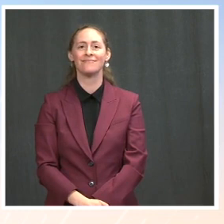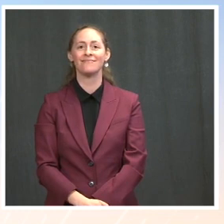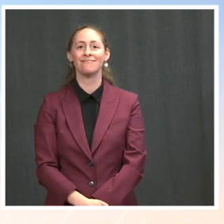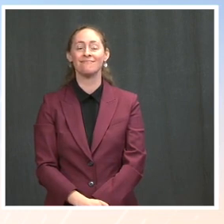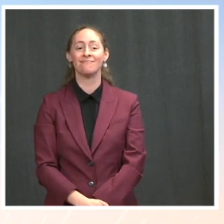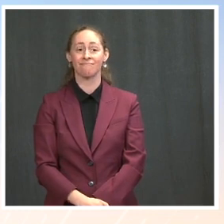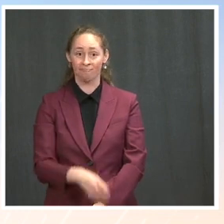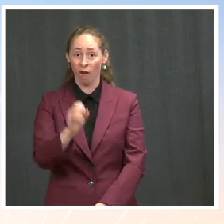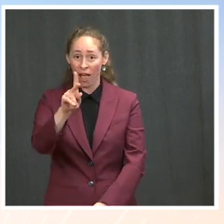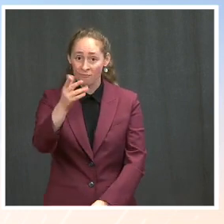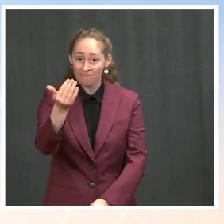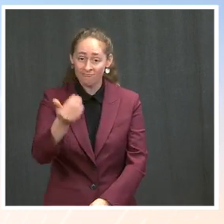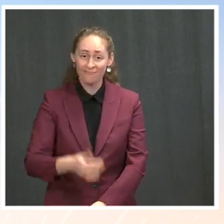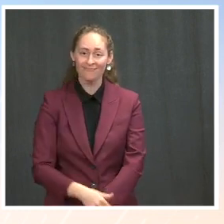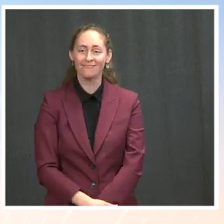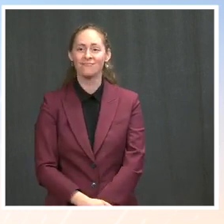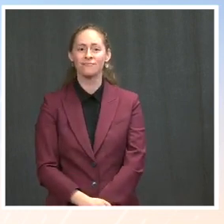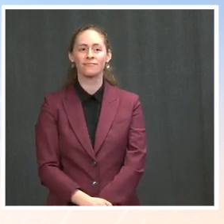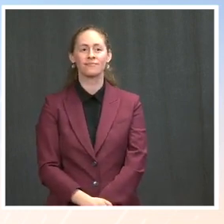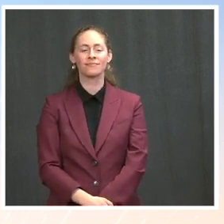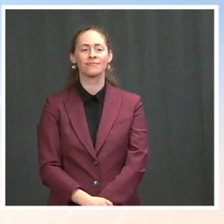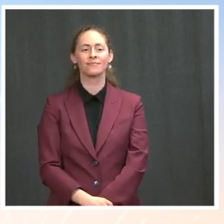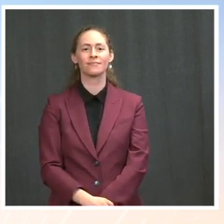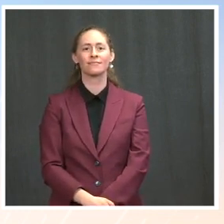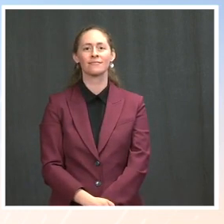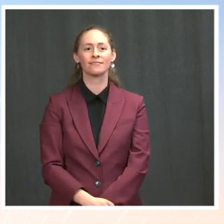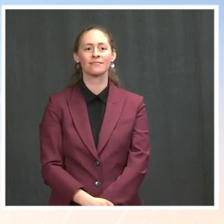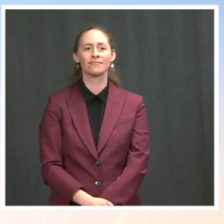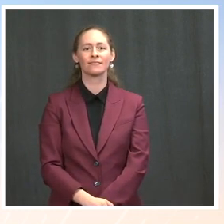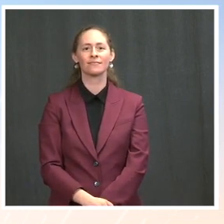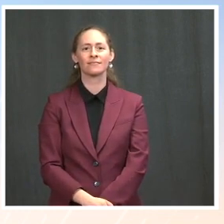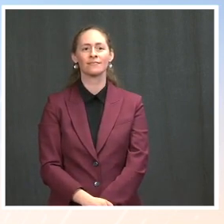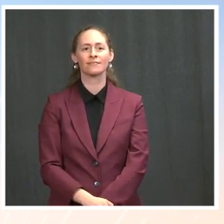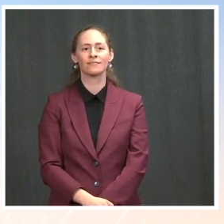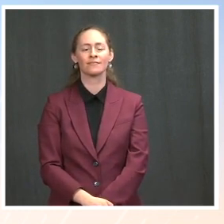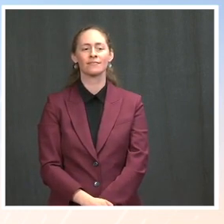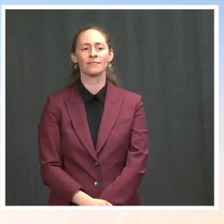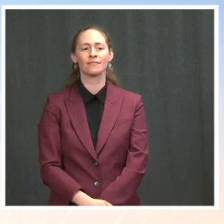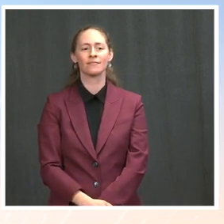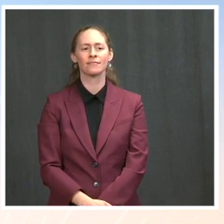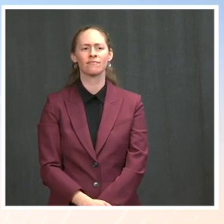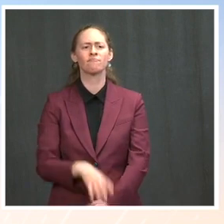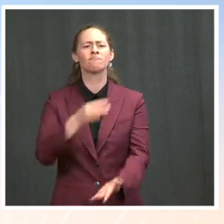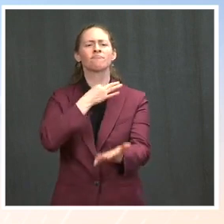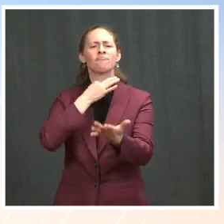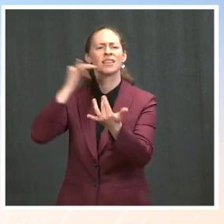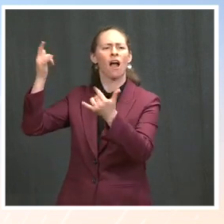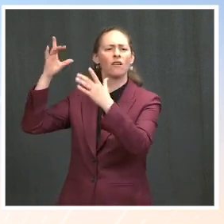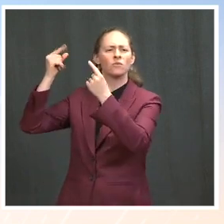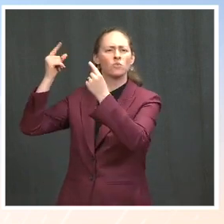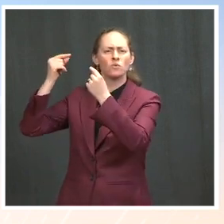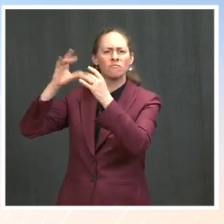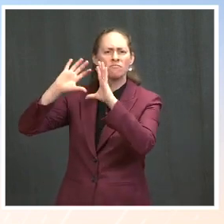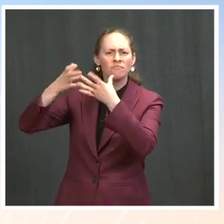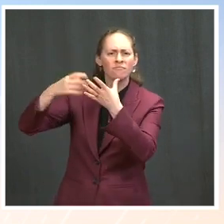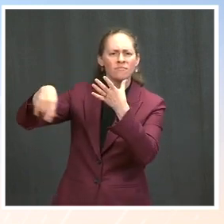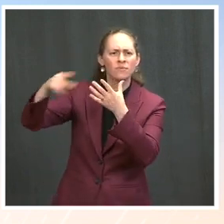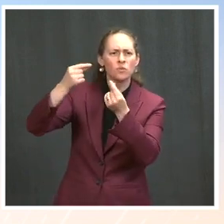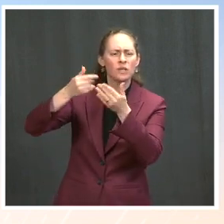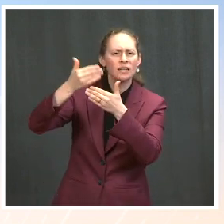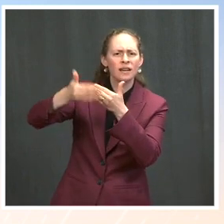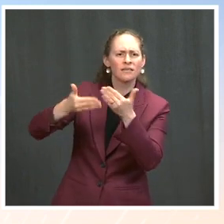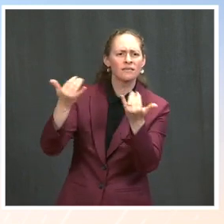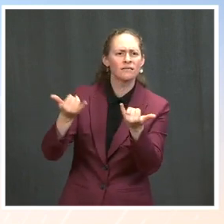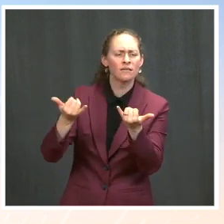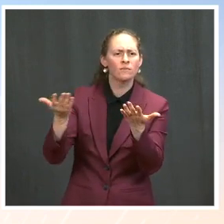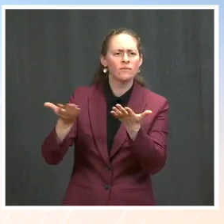okay. may. Sure. What specific steps the administration is taking now to implement understandings reached by